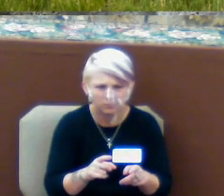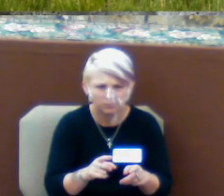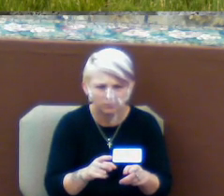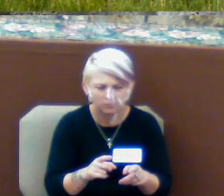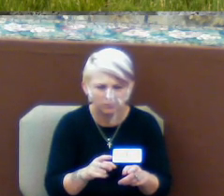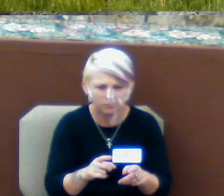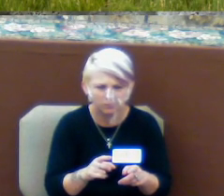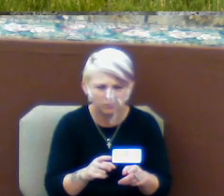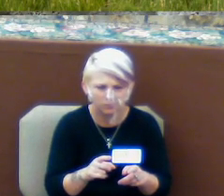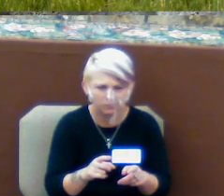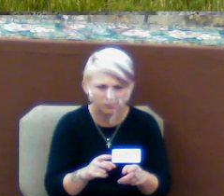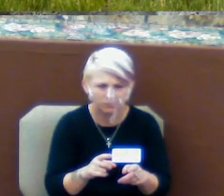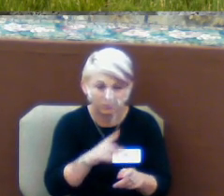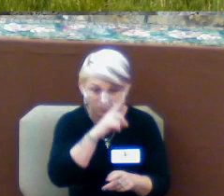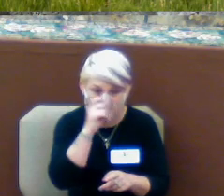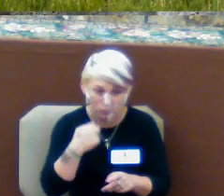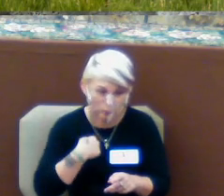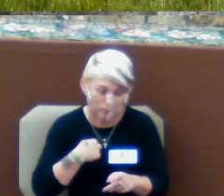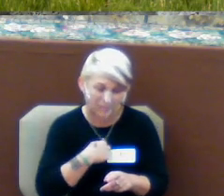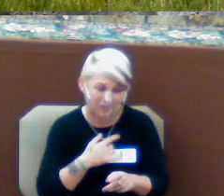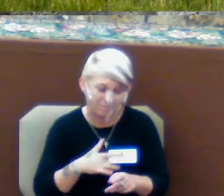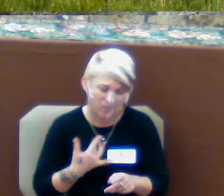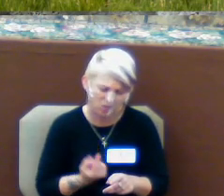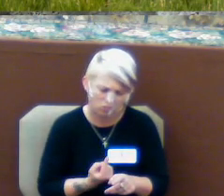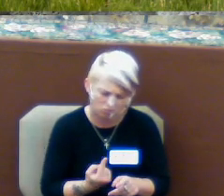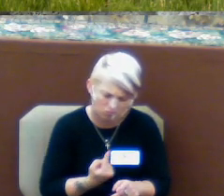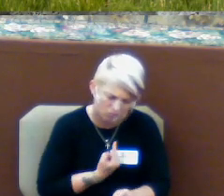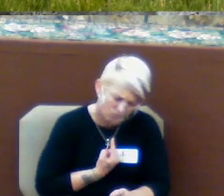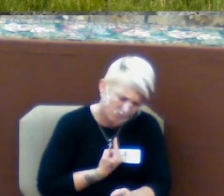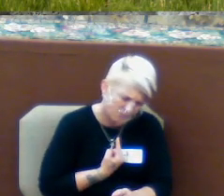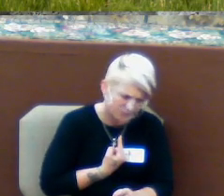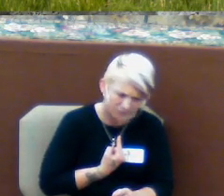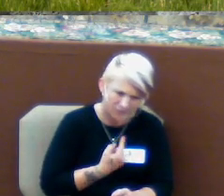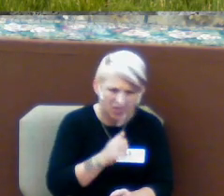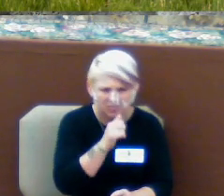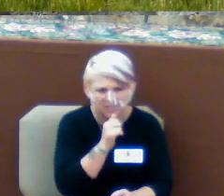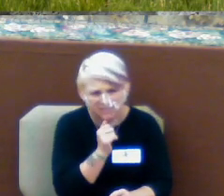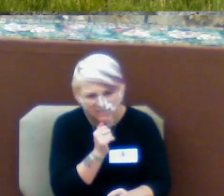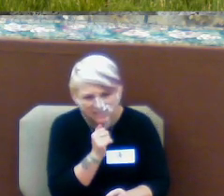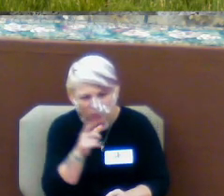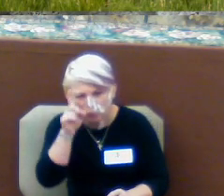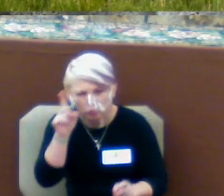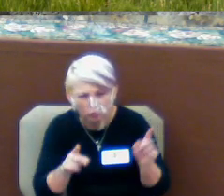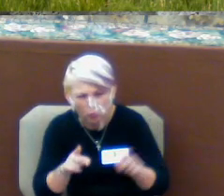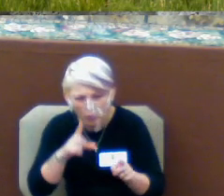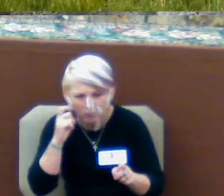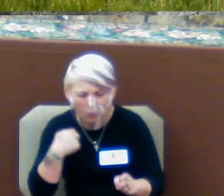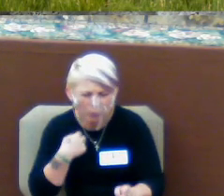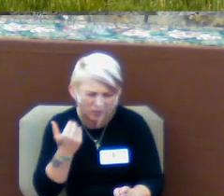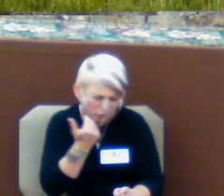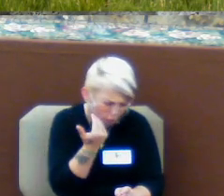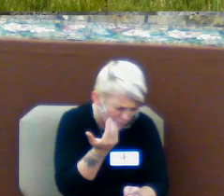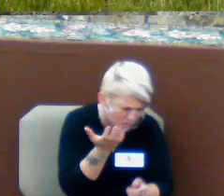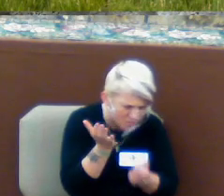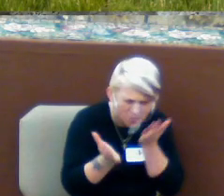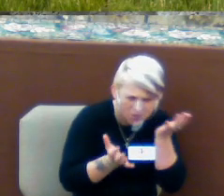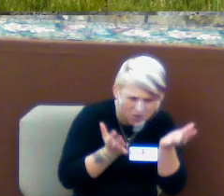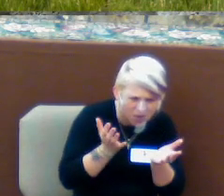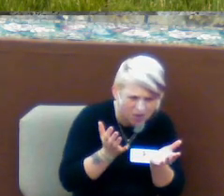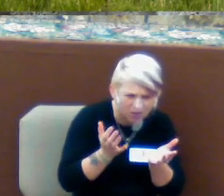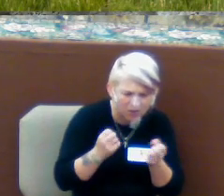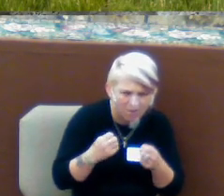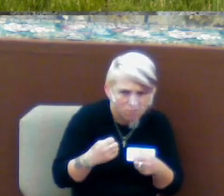a secret kind of storm, because we feel so all alone. It's a secret storm because we're so ashamed and so embarrassed and